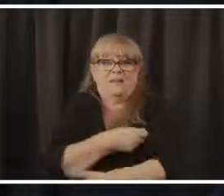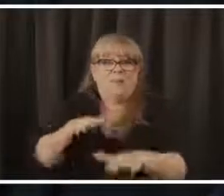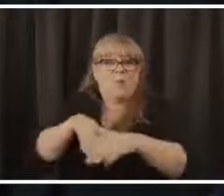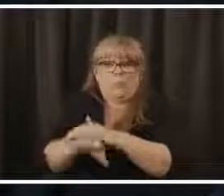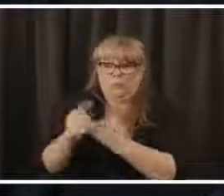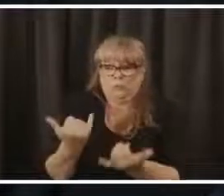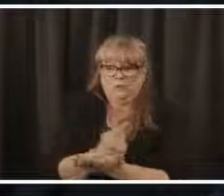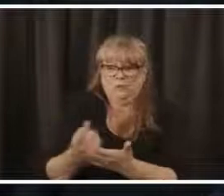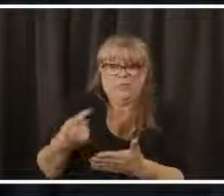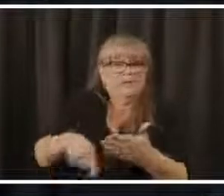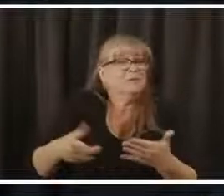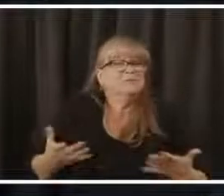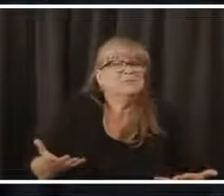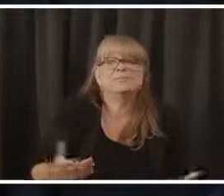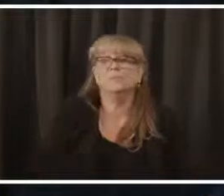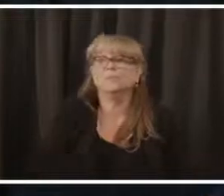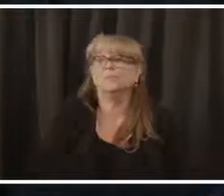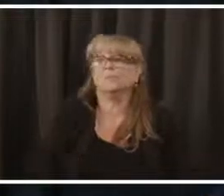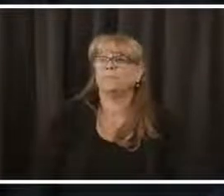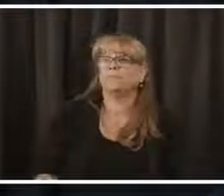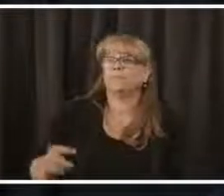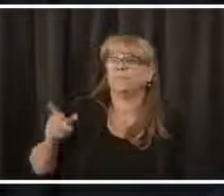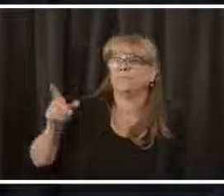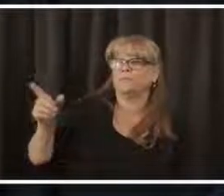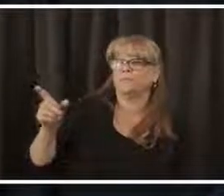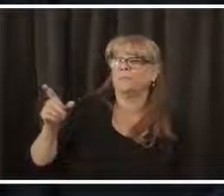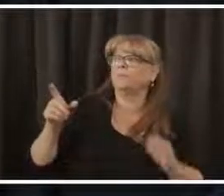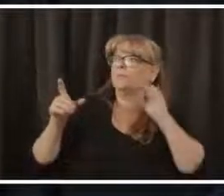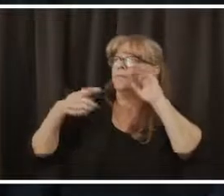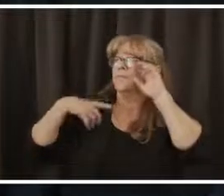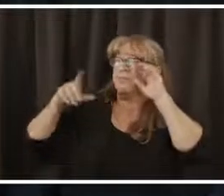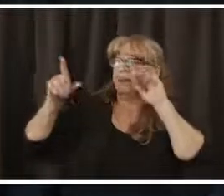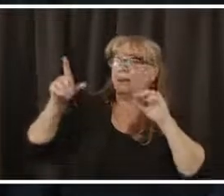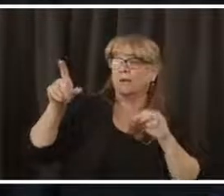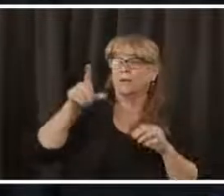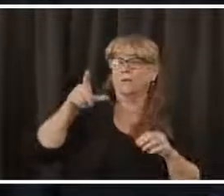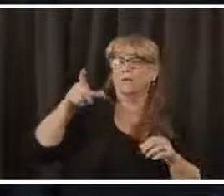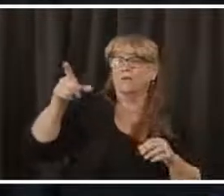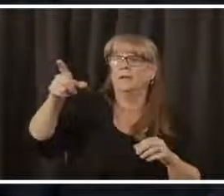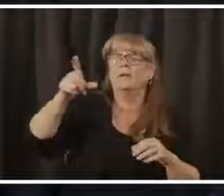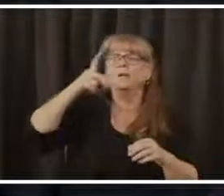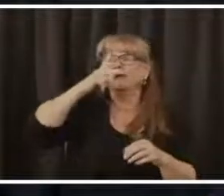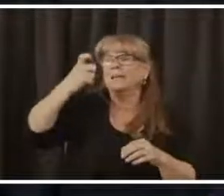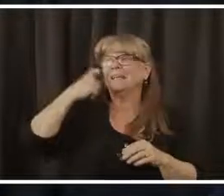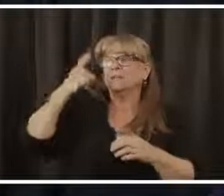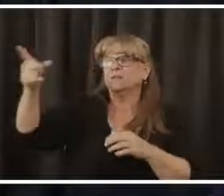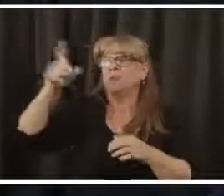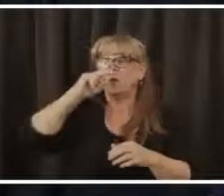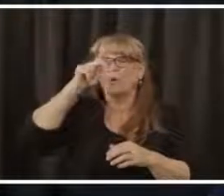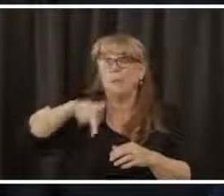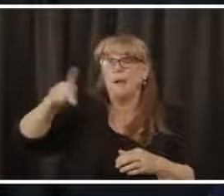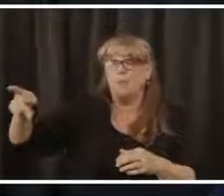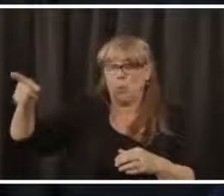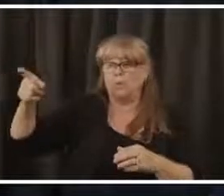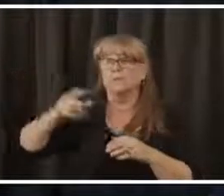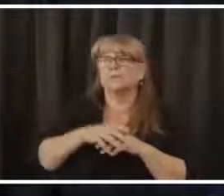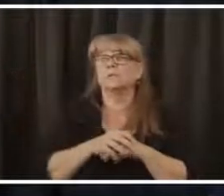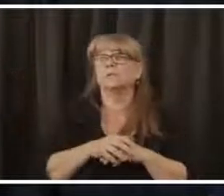This is for both of you. So based on the chart that you were showing earlier about the communities that had high vaccination levels